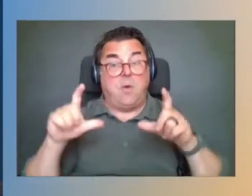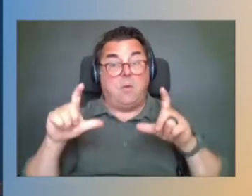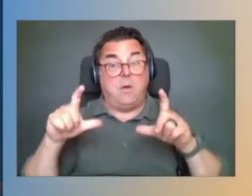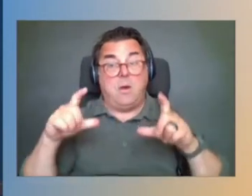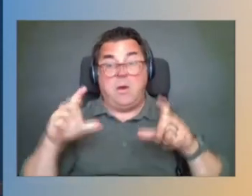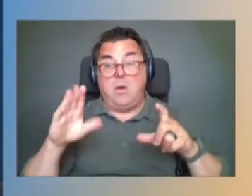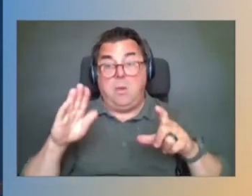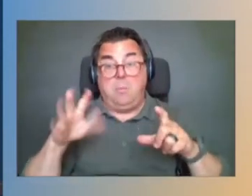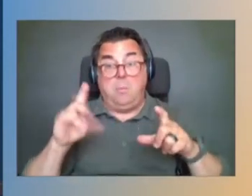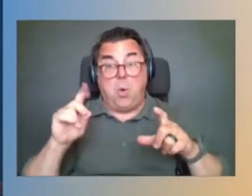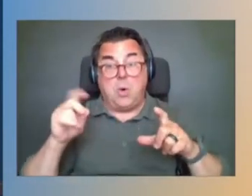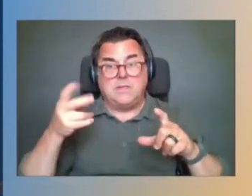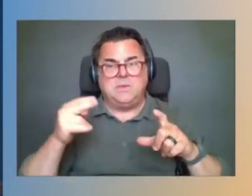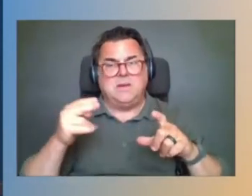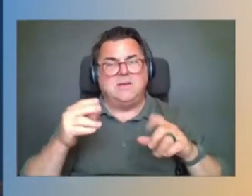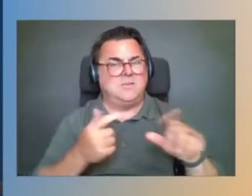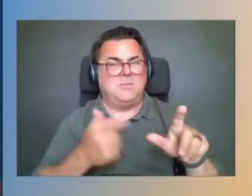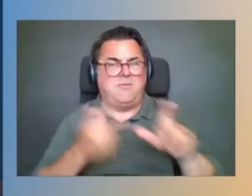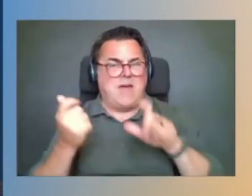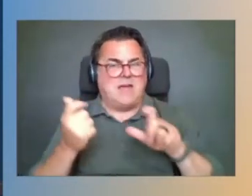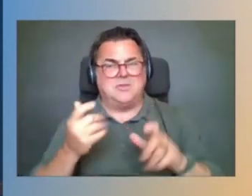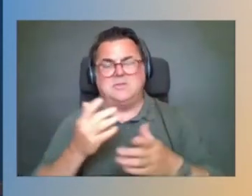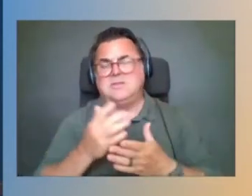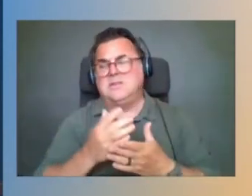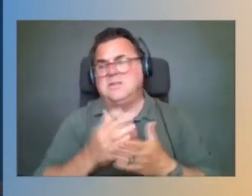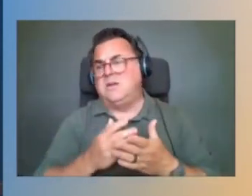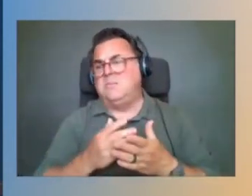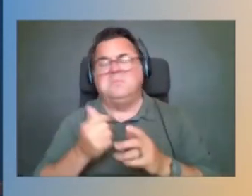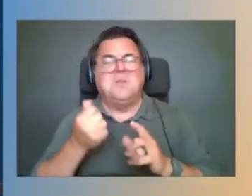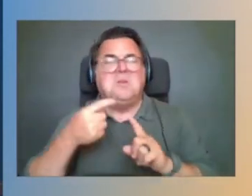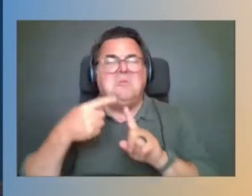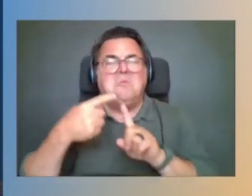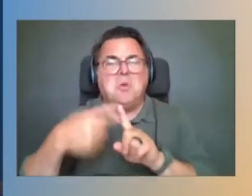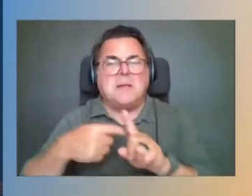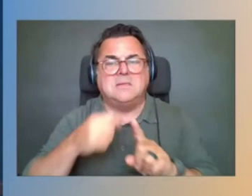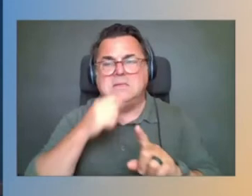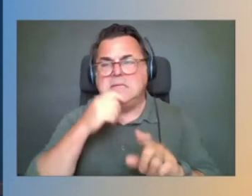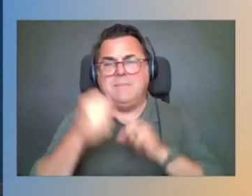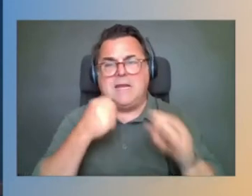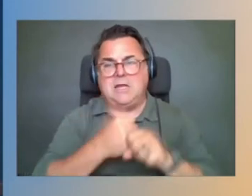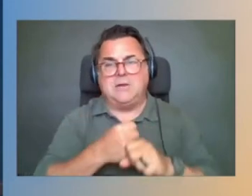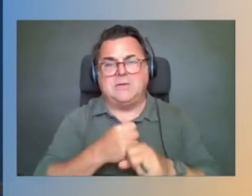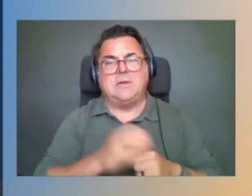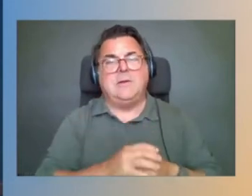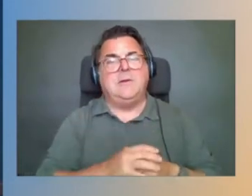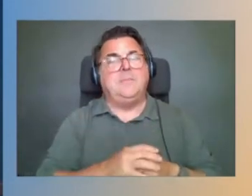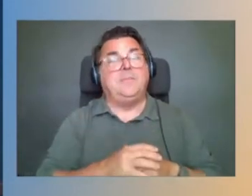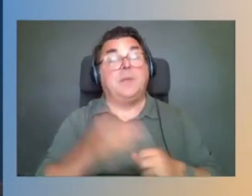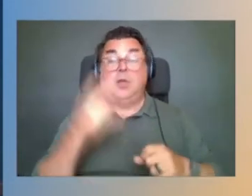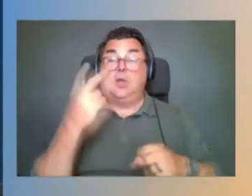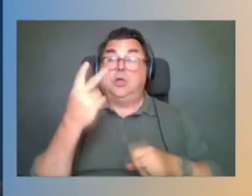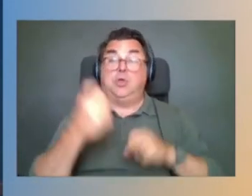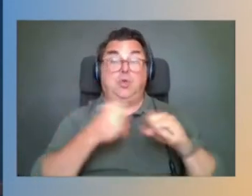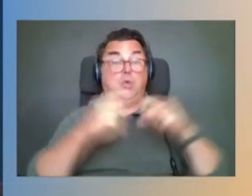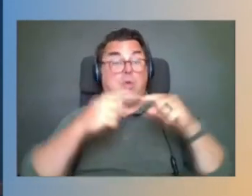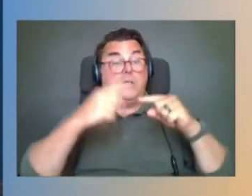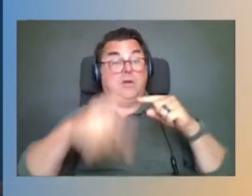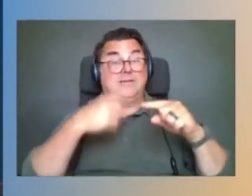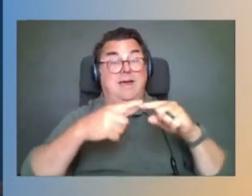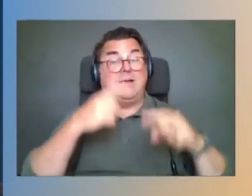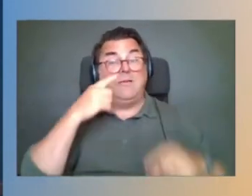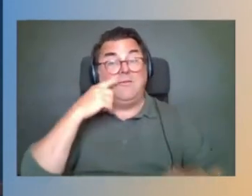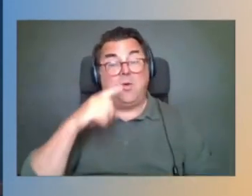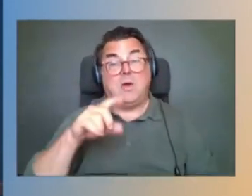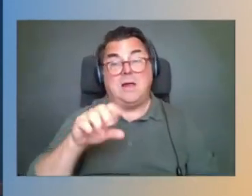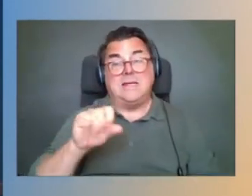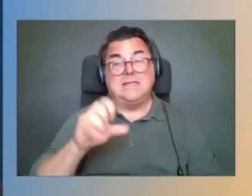lot of the variations that we've done, we've been able to do in months versus years. But even a two-year cycle in the silicon industry is almost